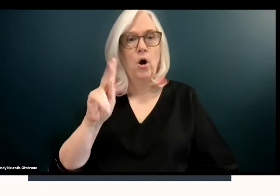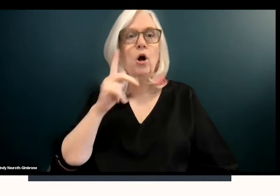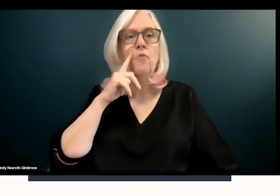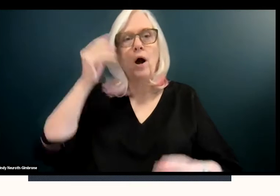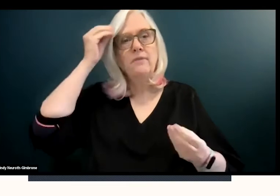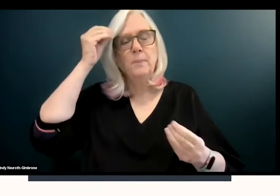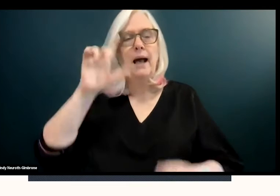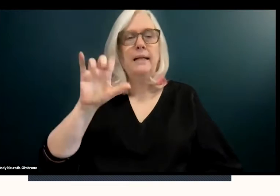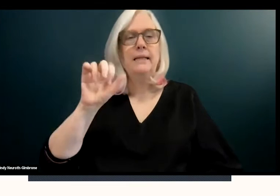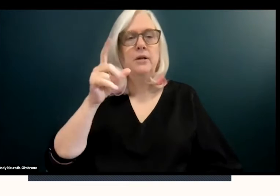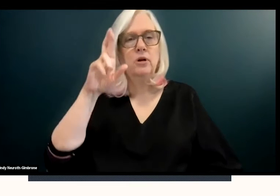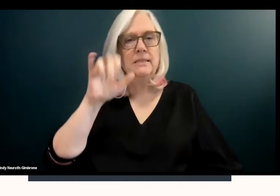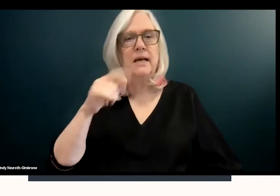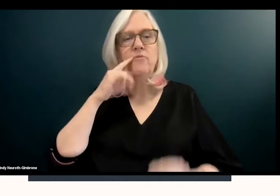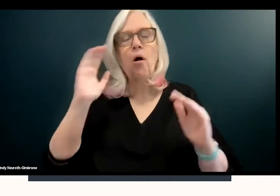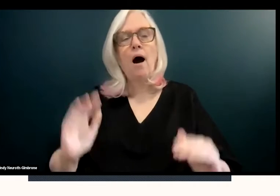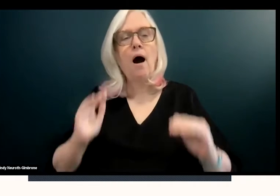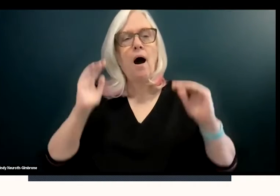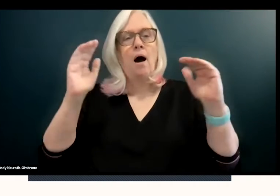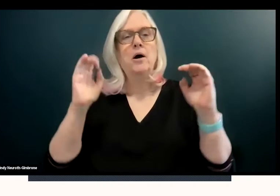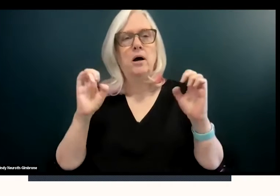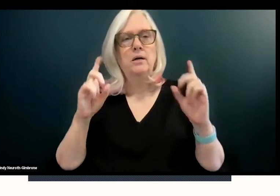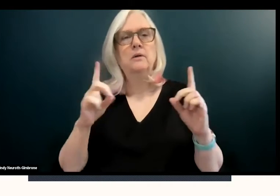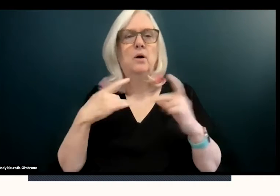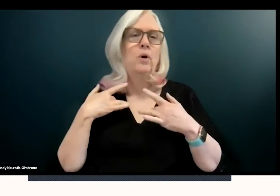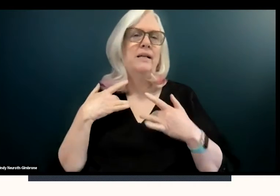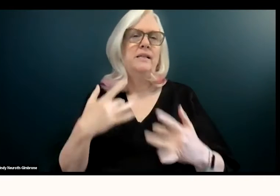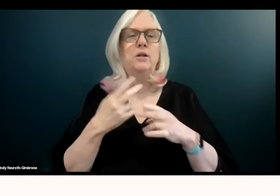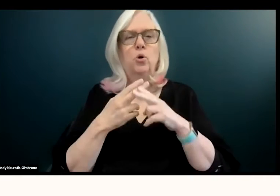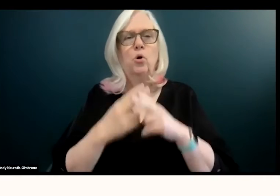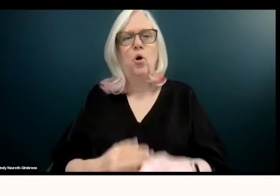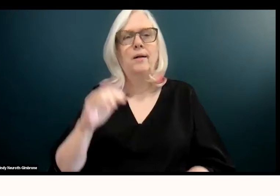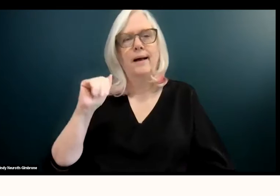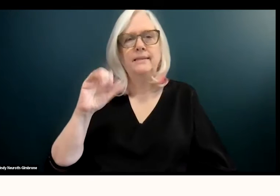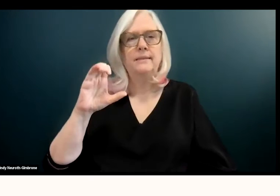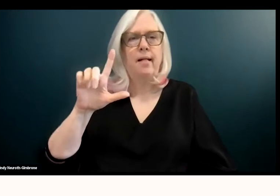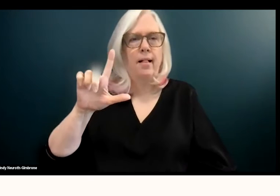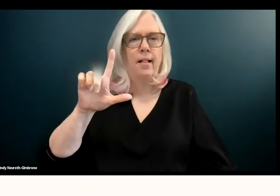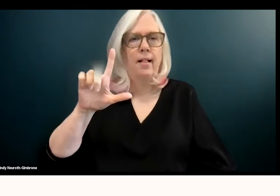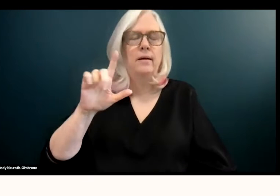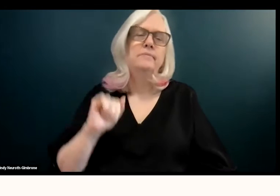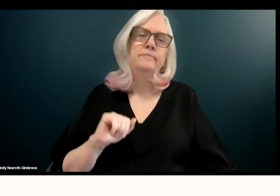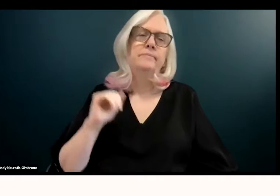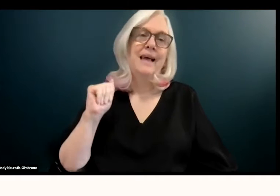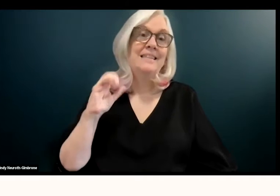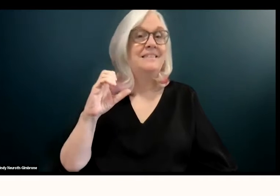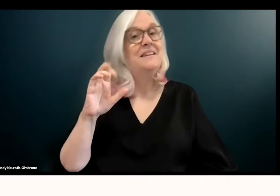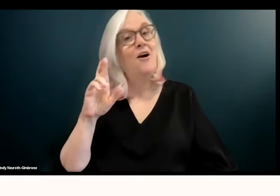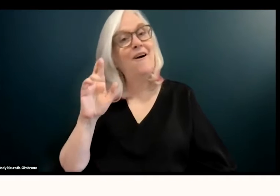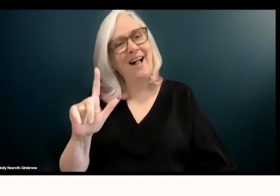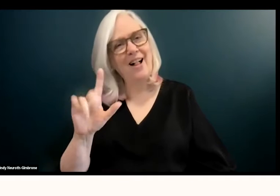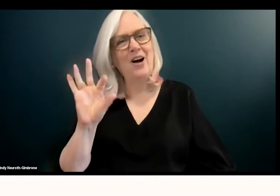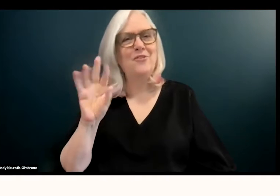It's typically called just the ACRL Framework, and if there's anything that librarians love more than acronyms, it's